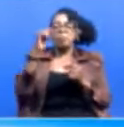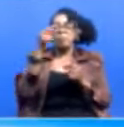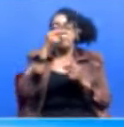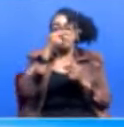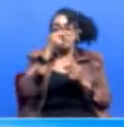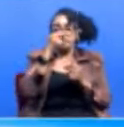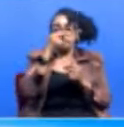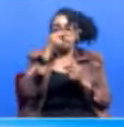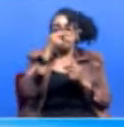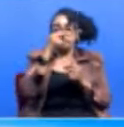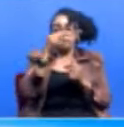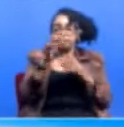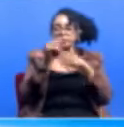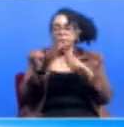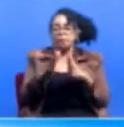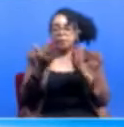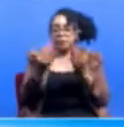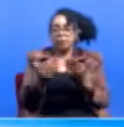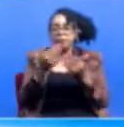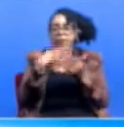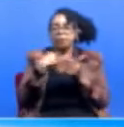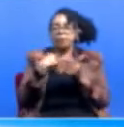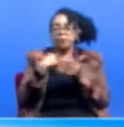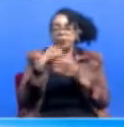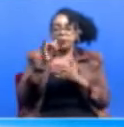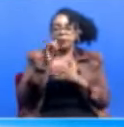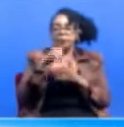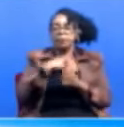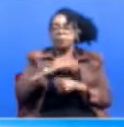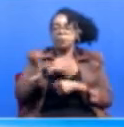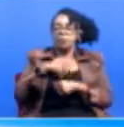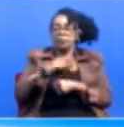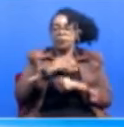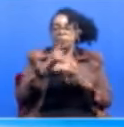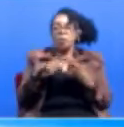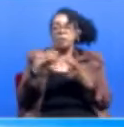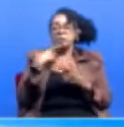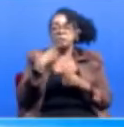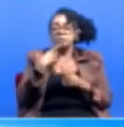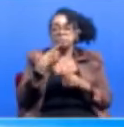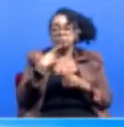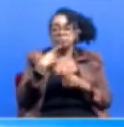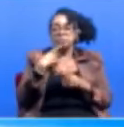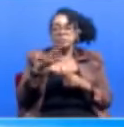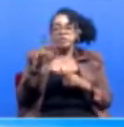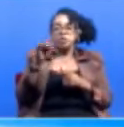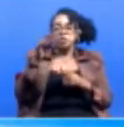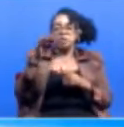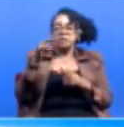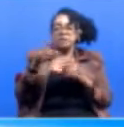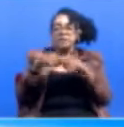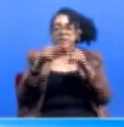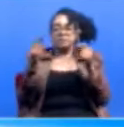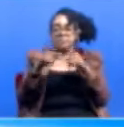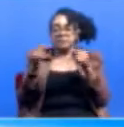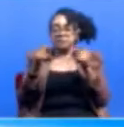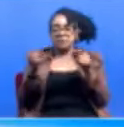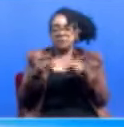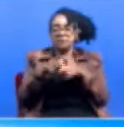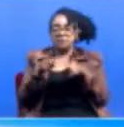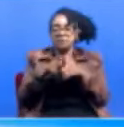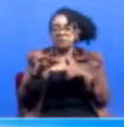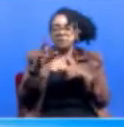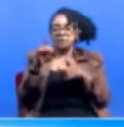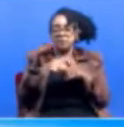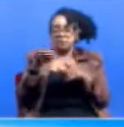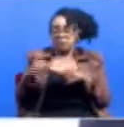Ruto. The leaders now want the governor to apologize over what they term as derogatory sentiments by the Nyeri county